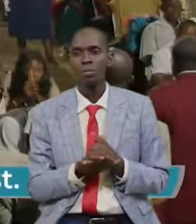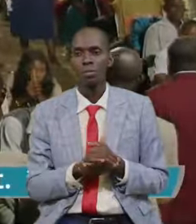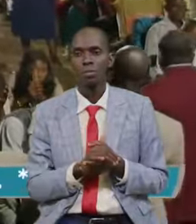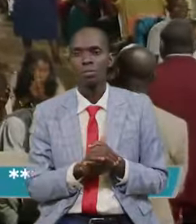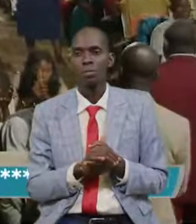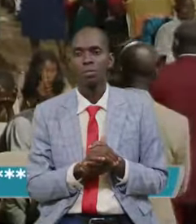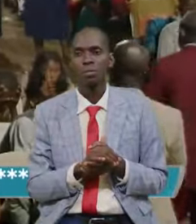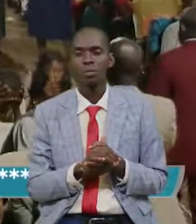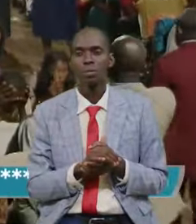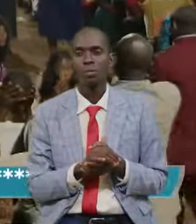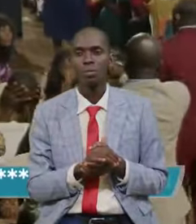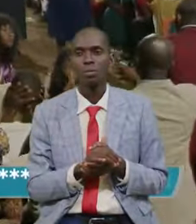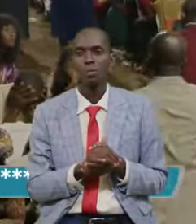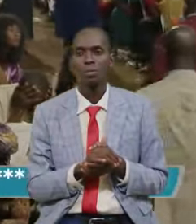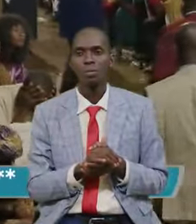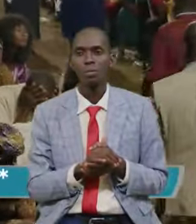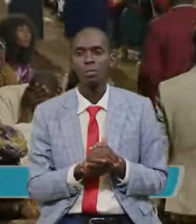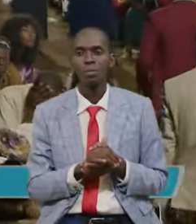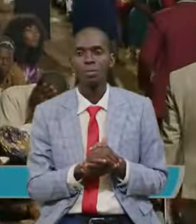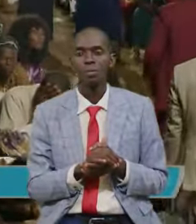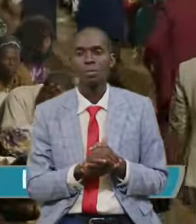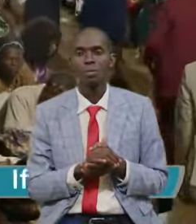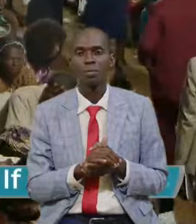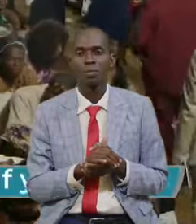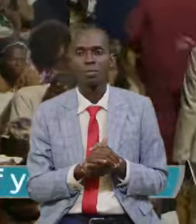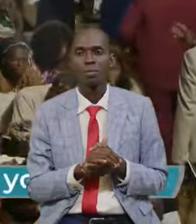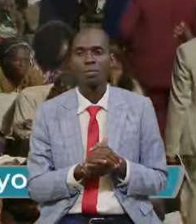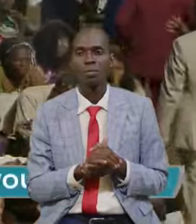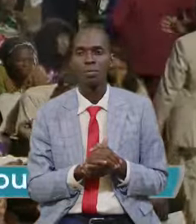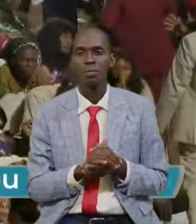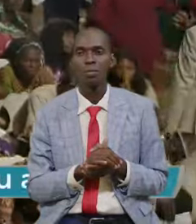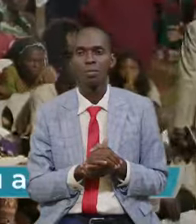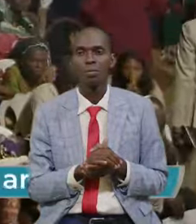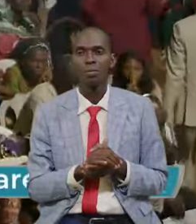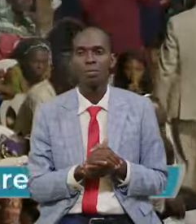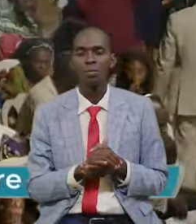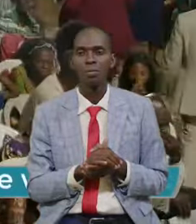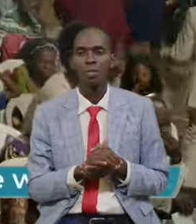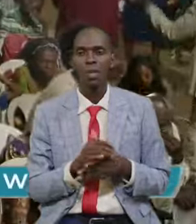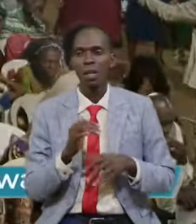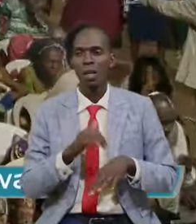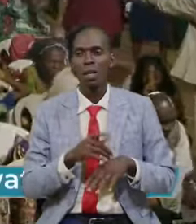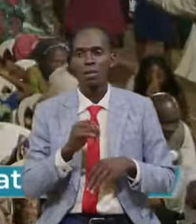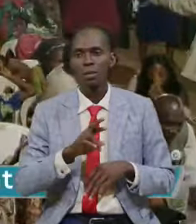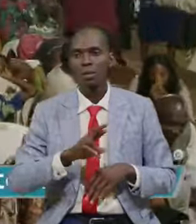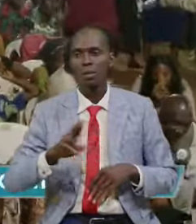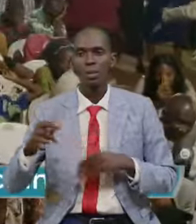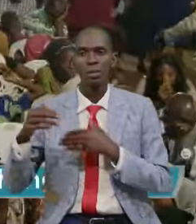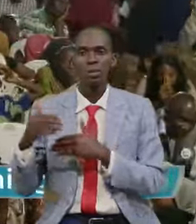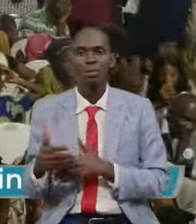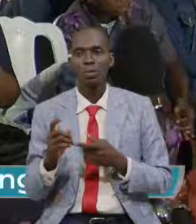much. To the far right, if you are true, wave the flag. Thank you very